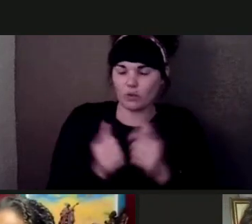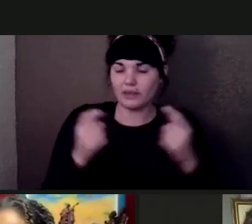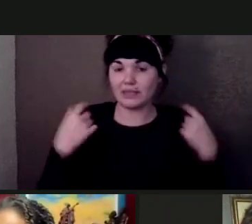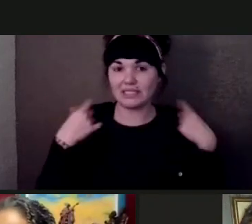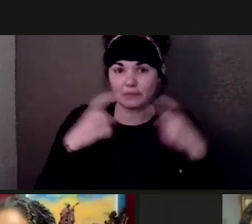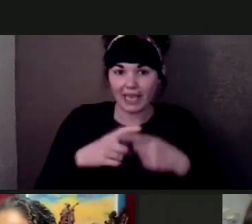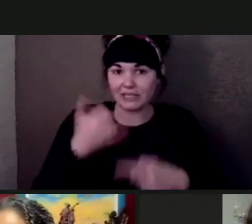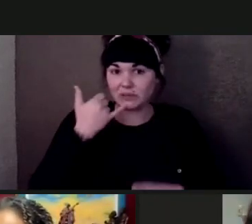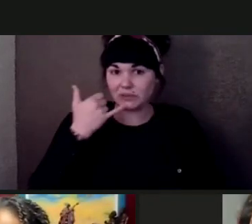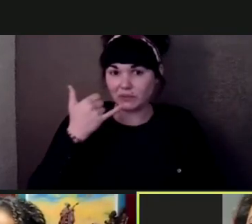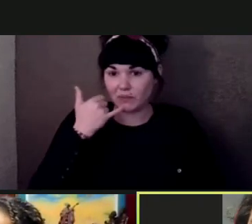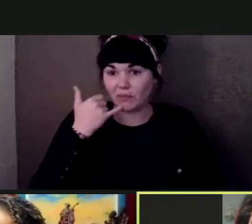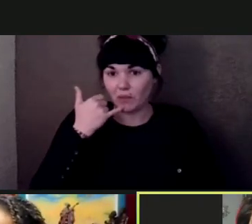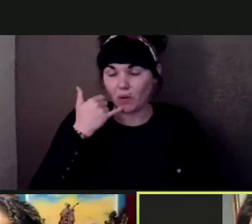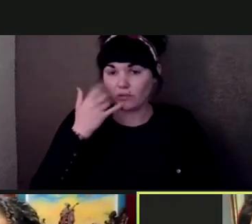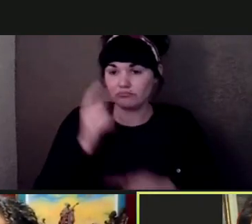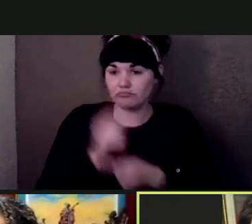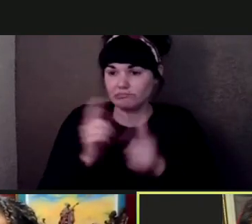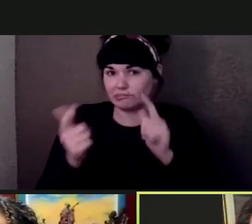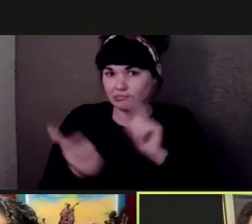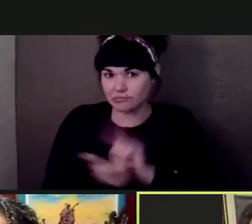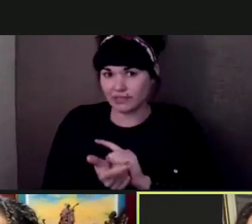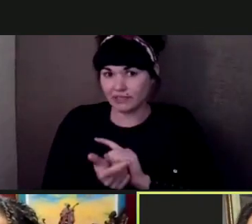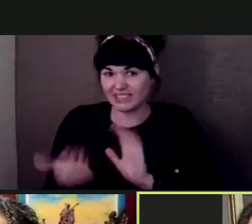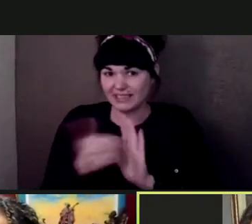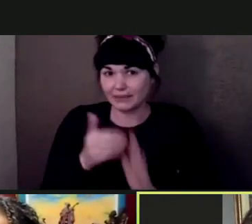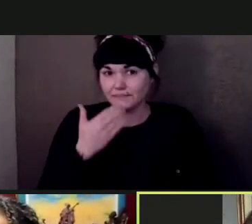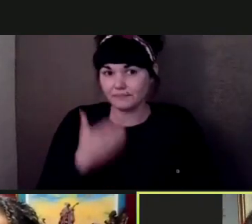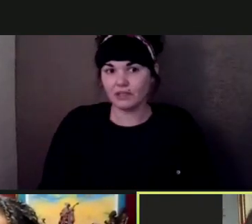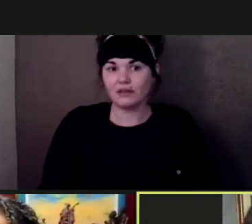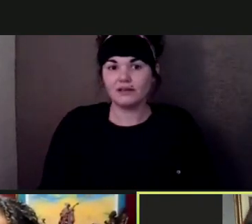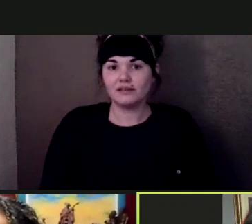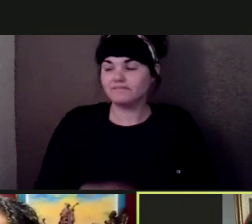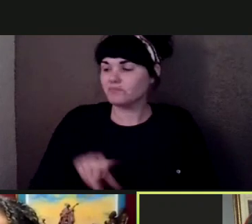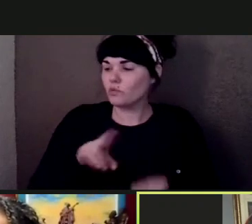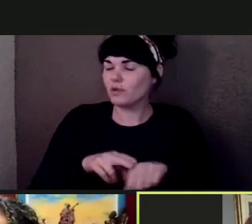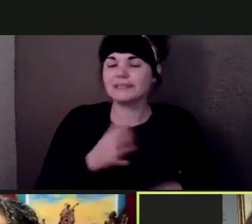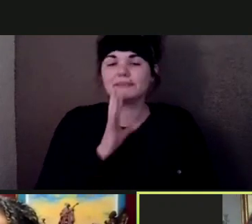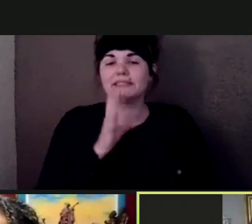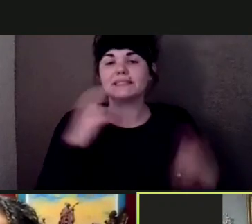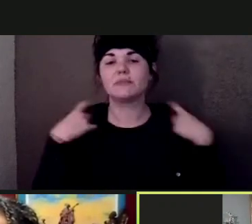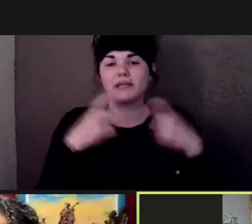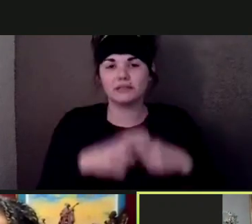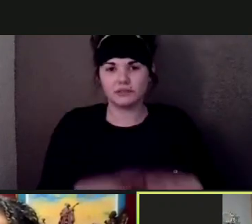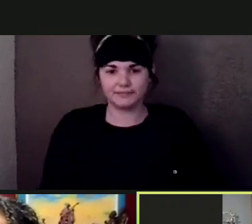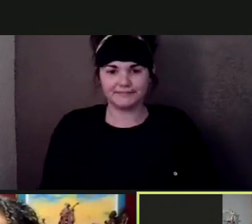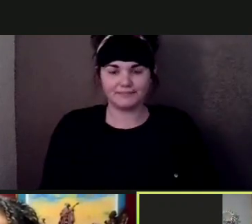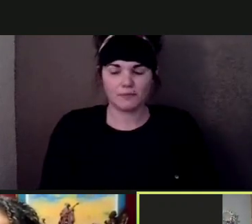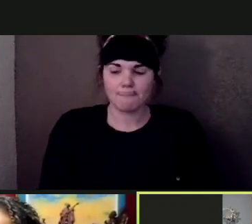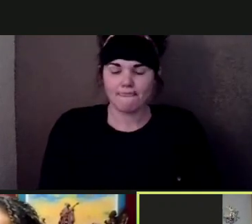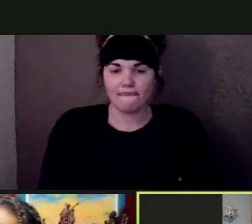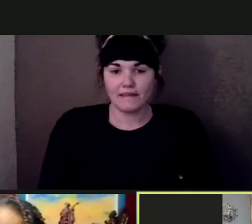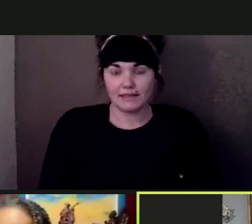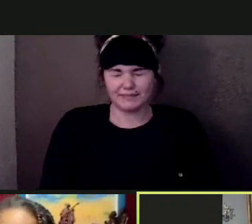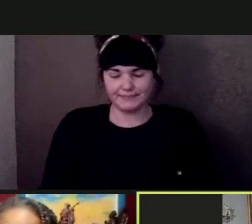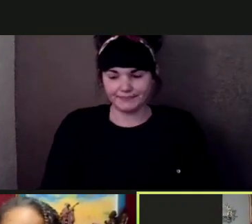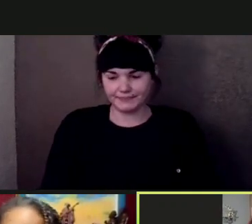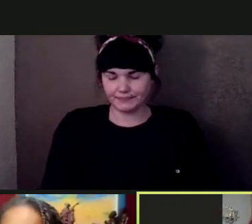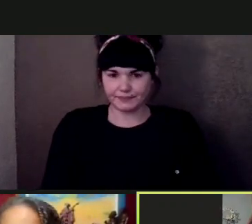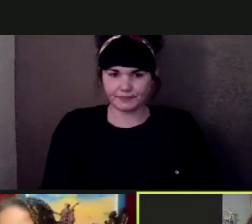Yes. Thank you. Si ocupas traducción o quieres ver este video en español, por favor vee al página de Facebook, the Detroit